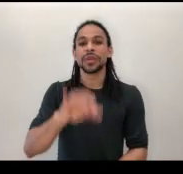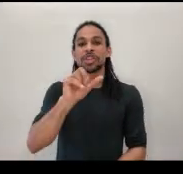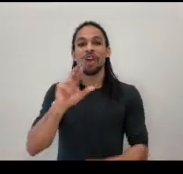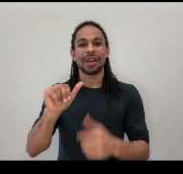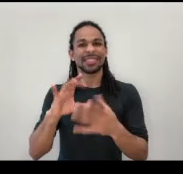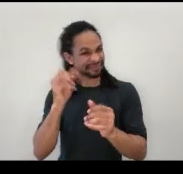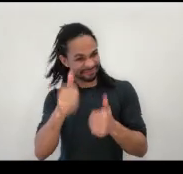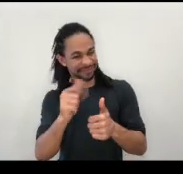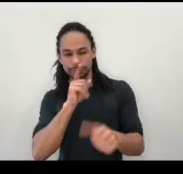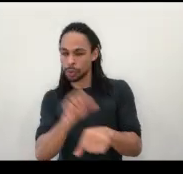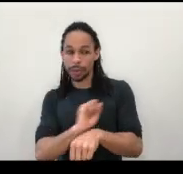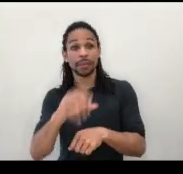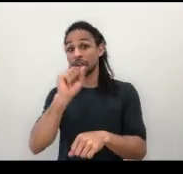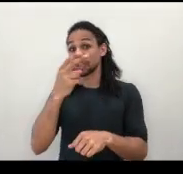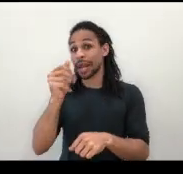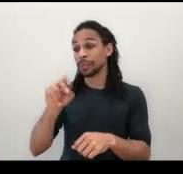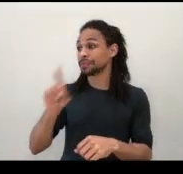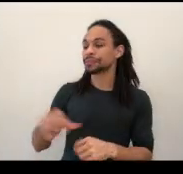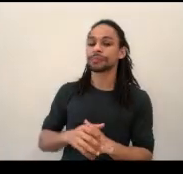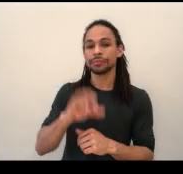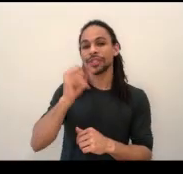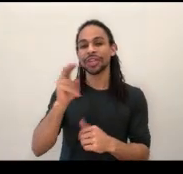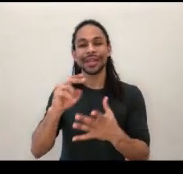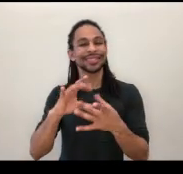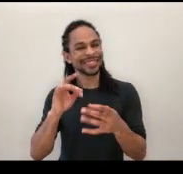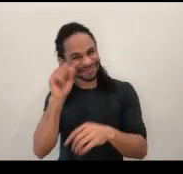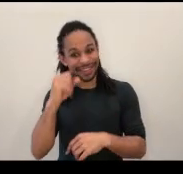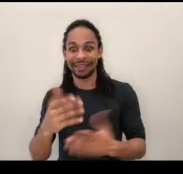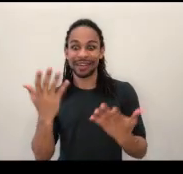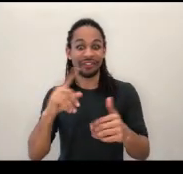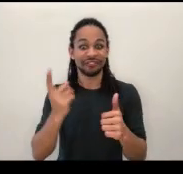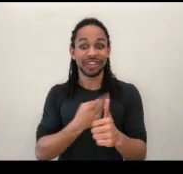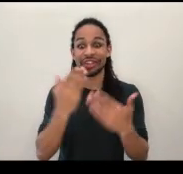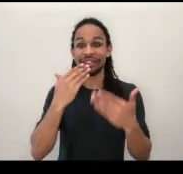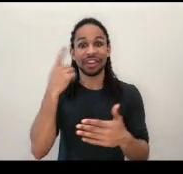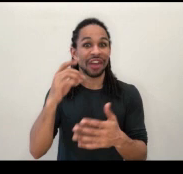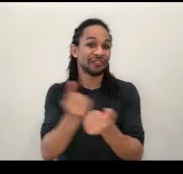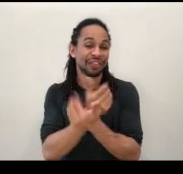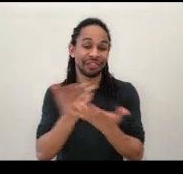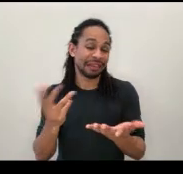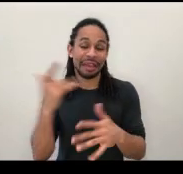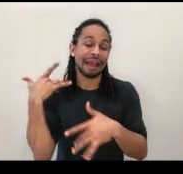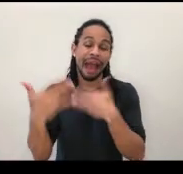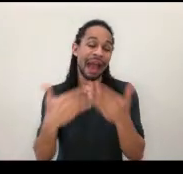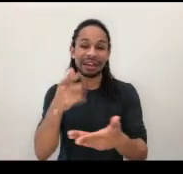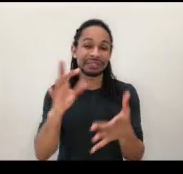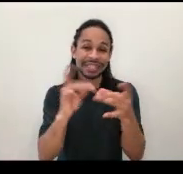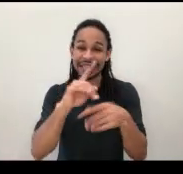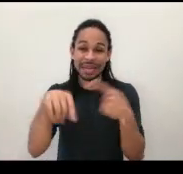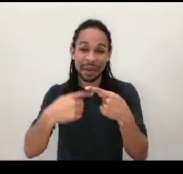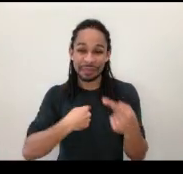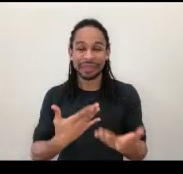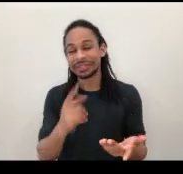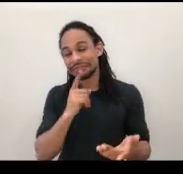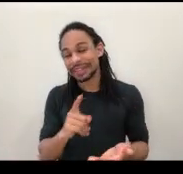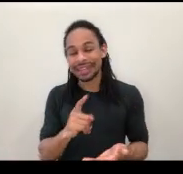Absolutely. And Shannon? Well, first of all, thank you so much for all those very, very kind things that you just said about me. That was